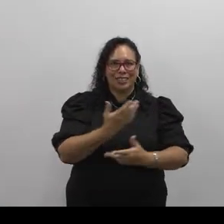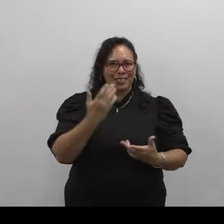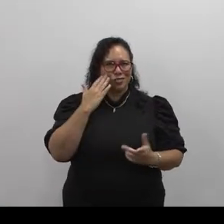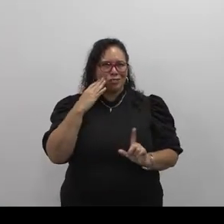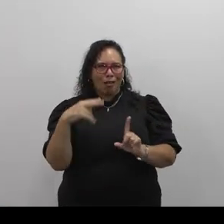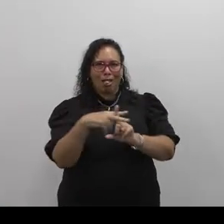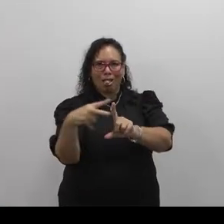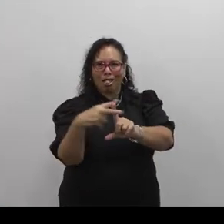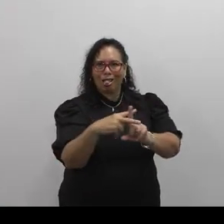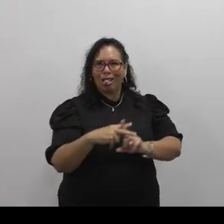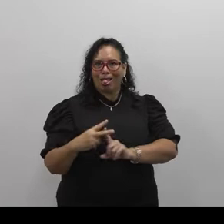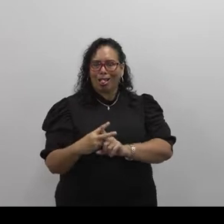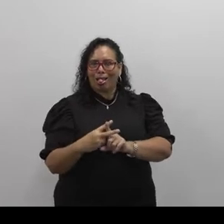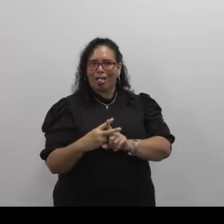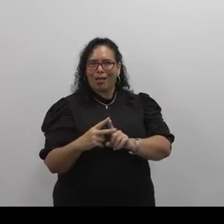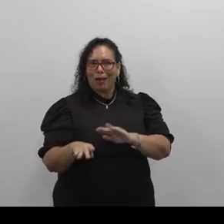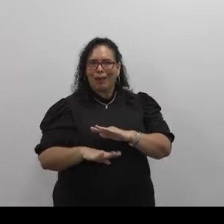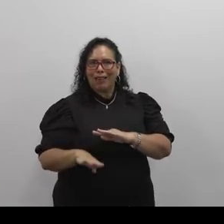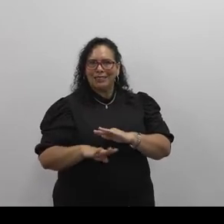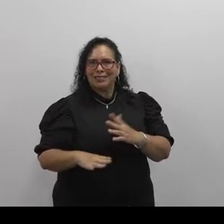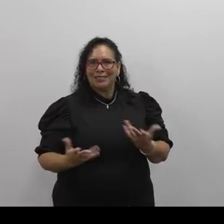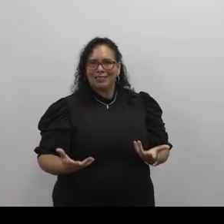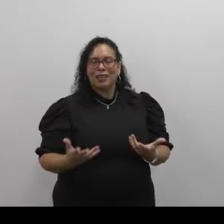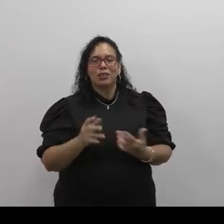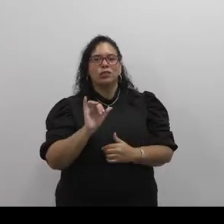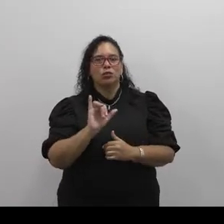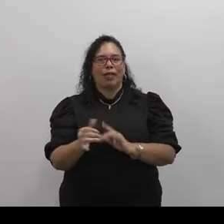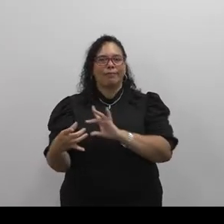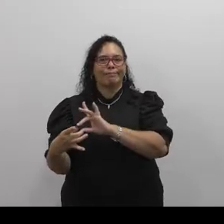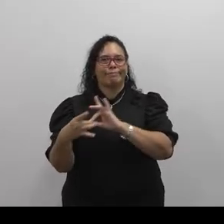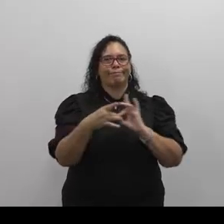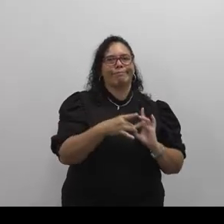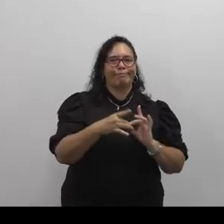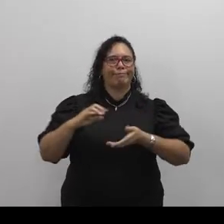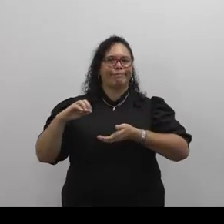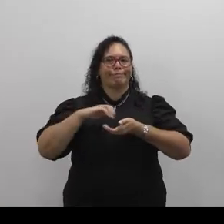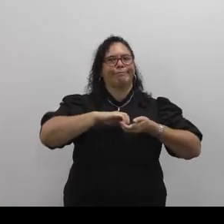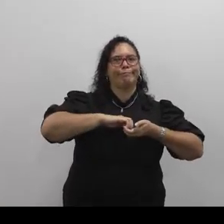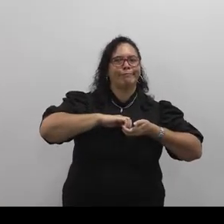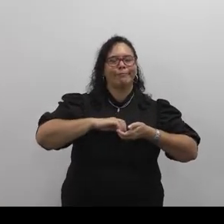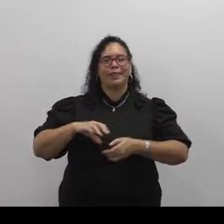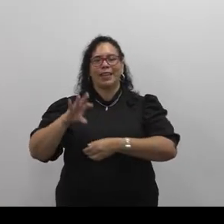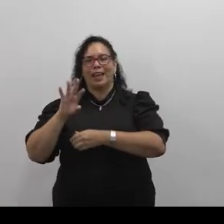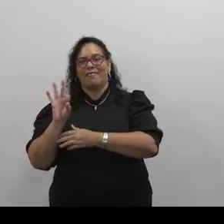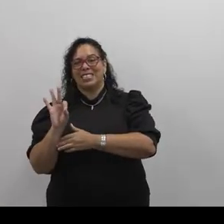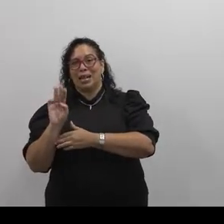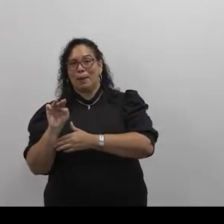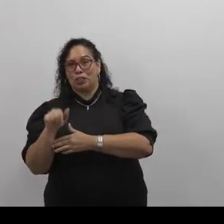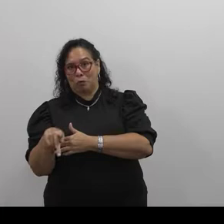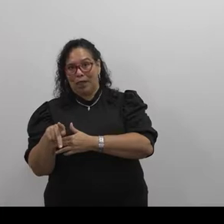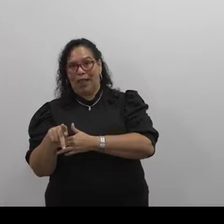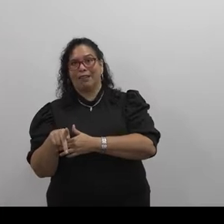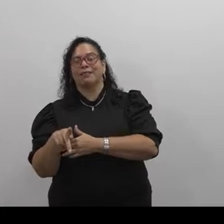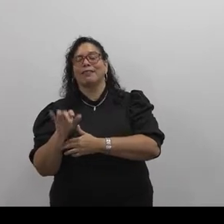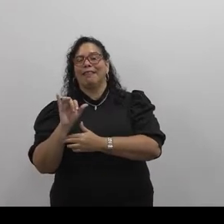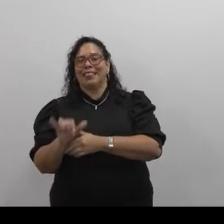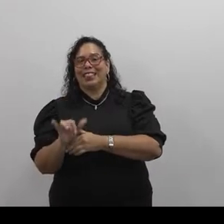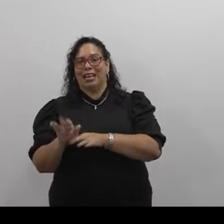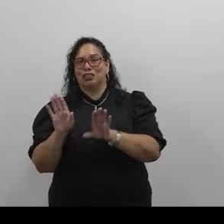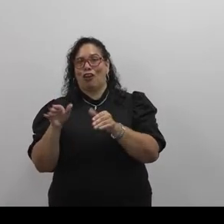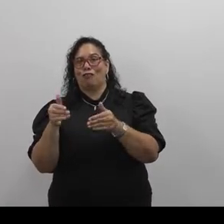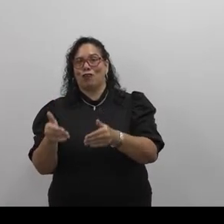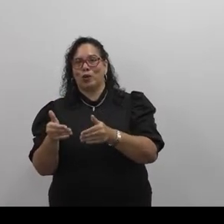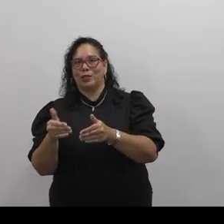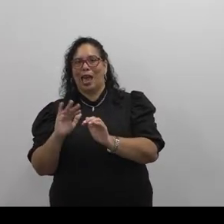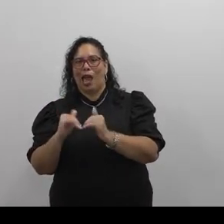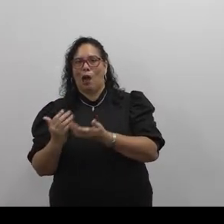to be able to plug into. So this is where the tie-in and that nexus is built into the facility master plan, and that remained a focus of ours throughout